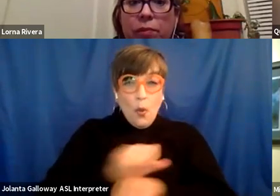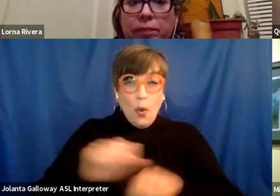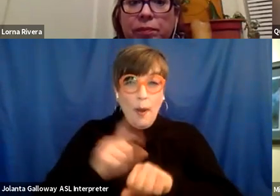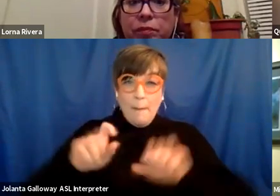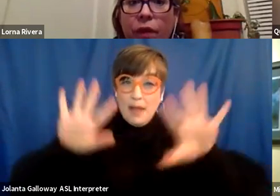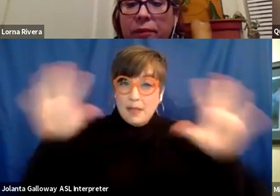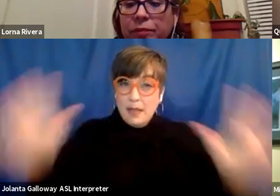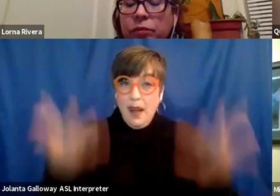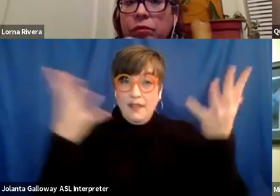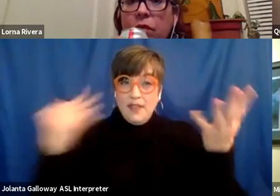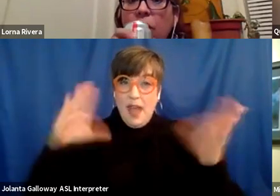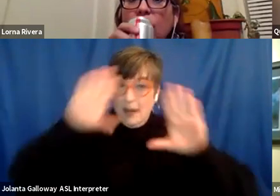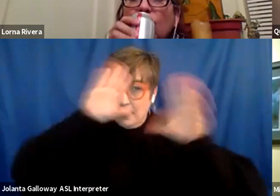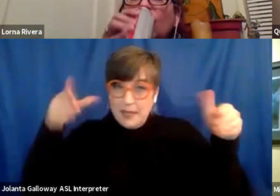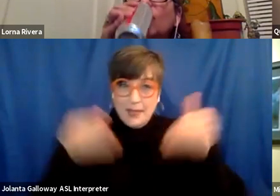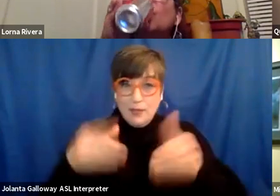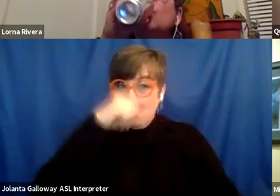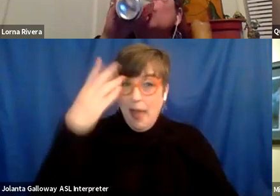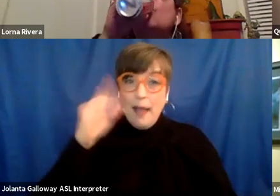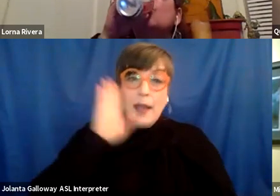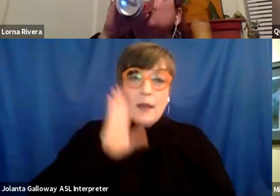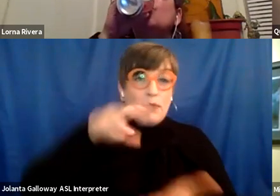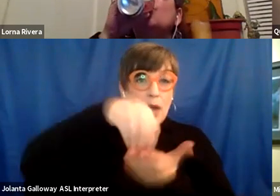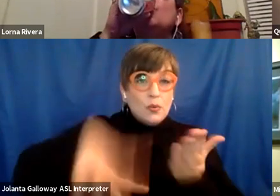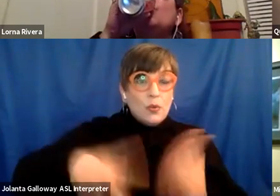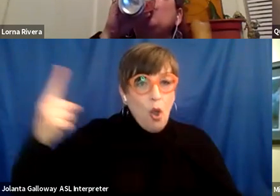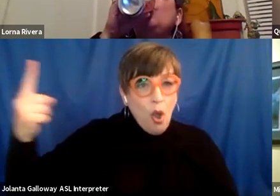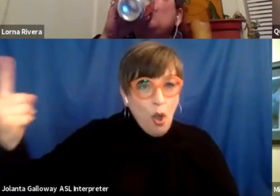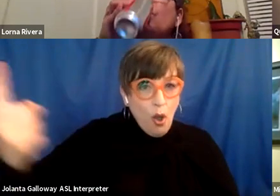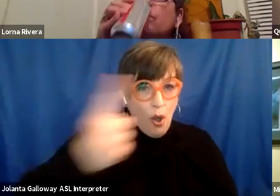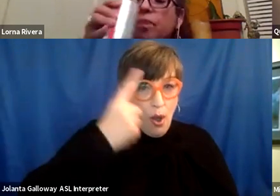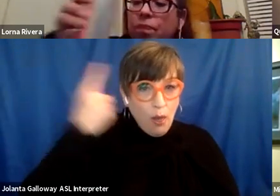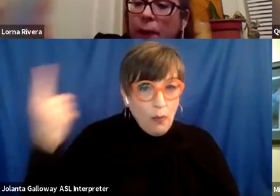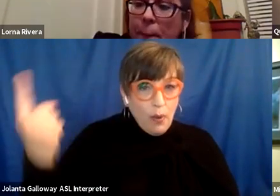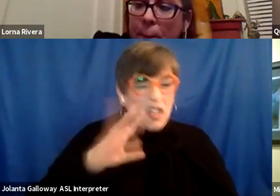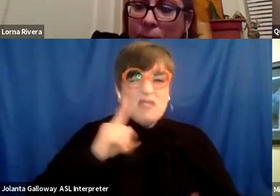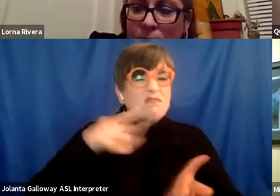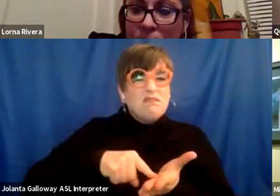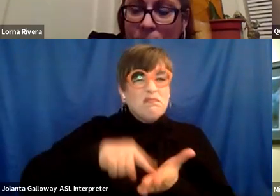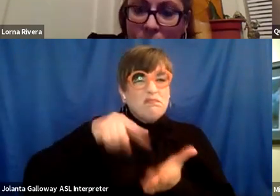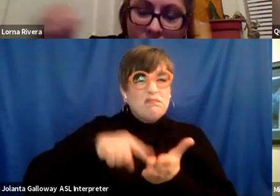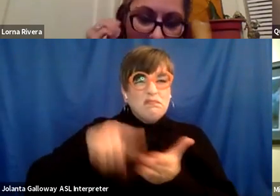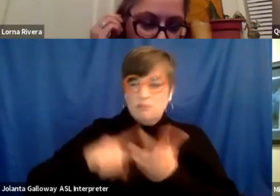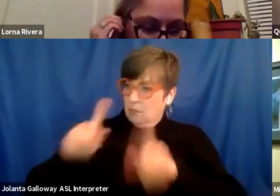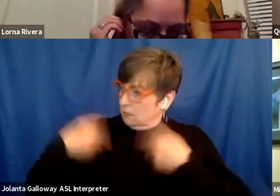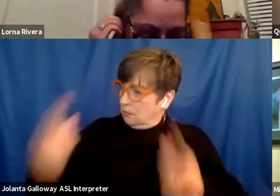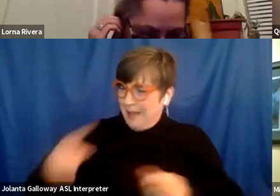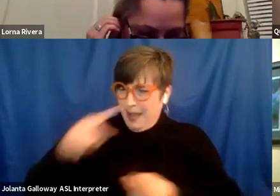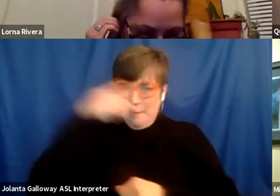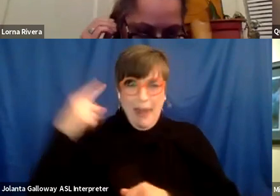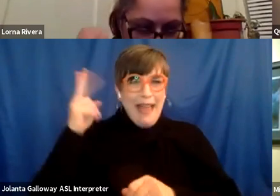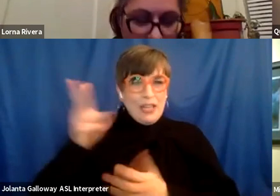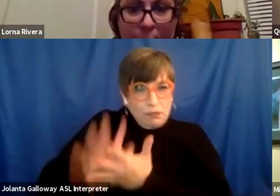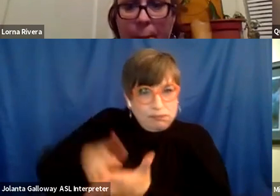and be centered around Black and Brown students always, and that it is way overdue to implement Black history into our